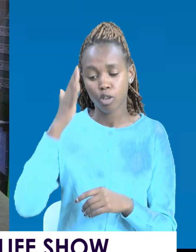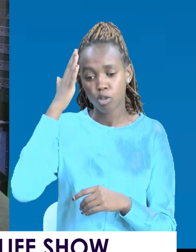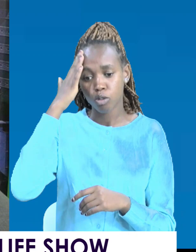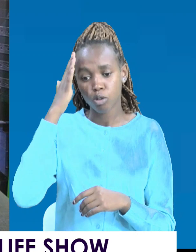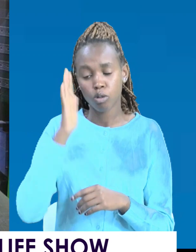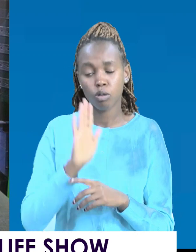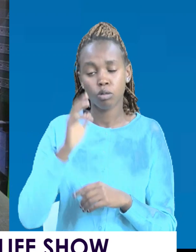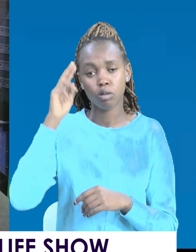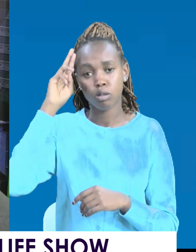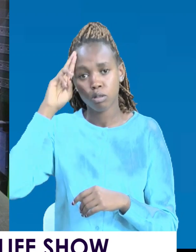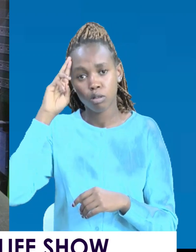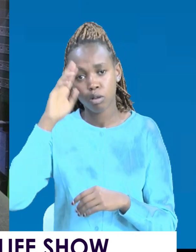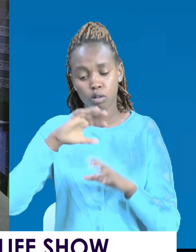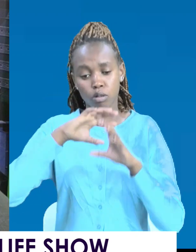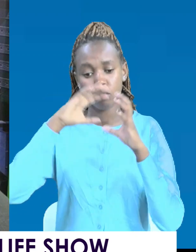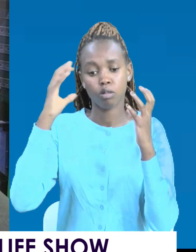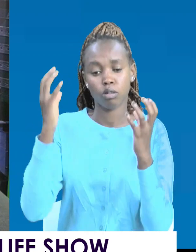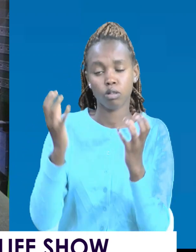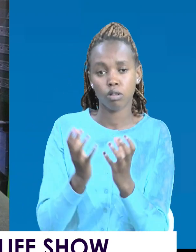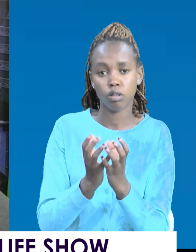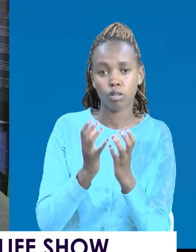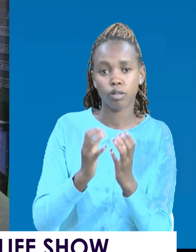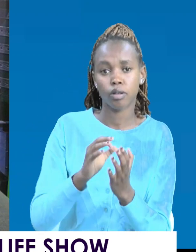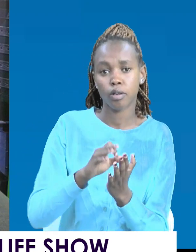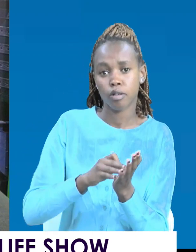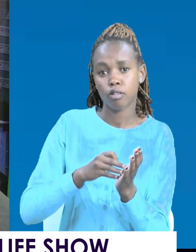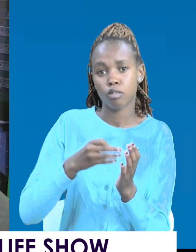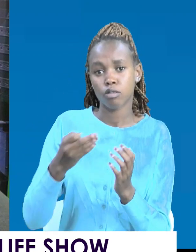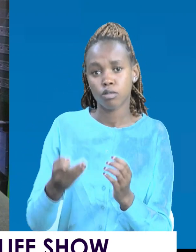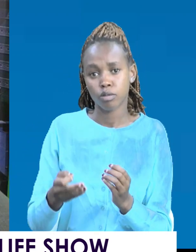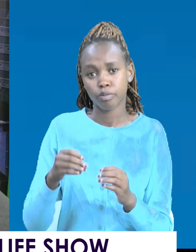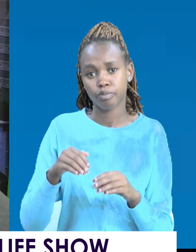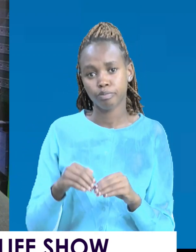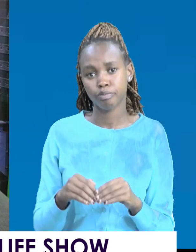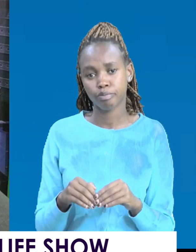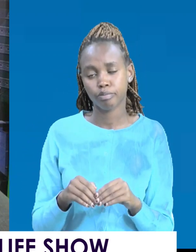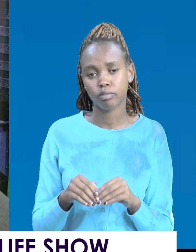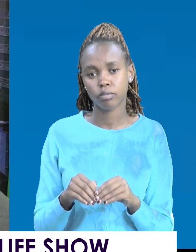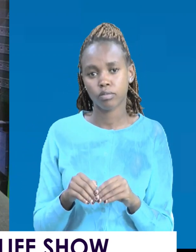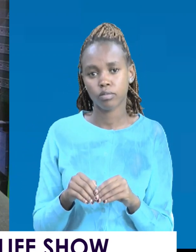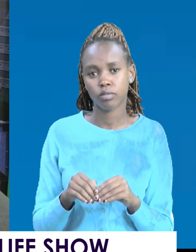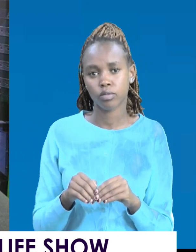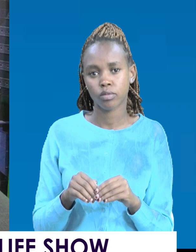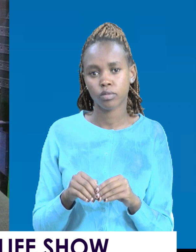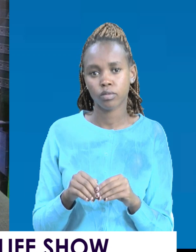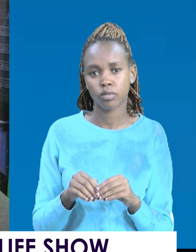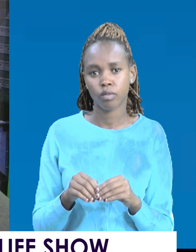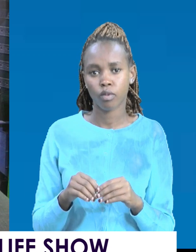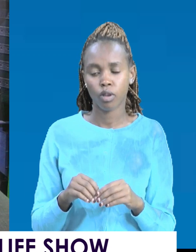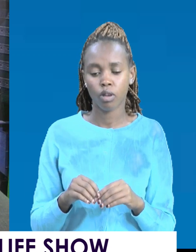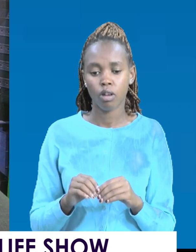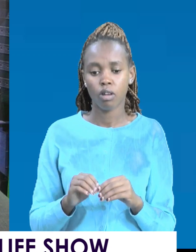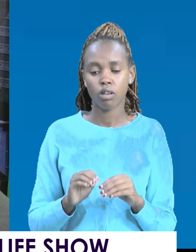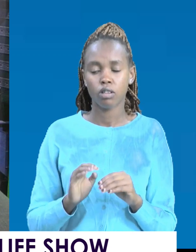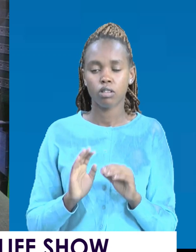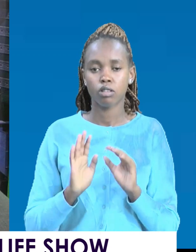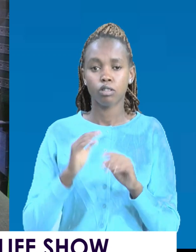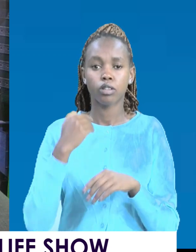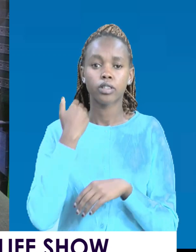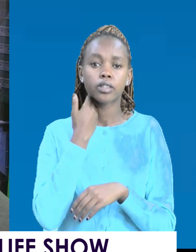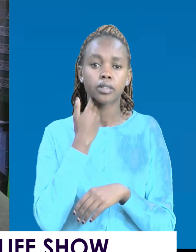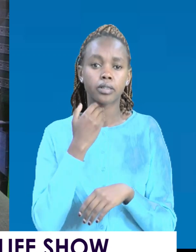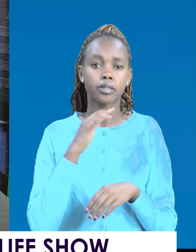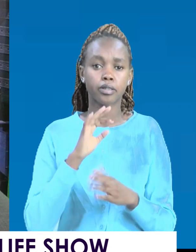purpose, the world almost falls at its feet. Let me even bring it home. Your enemies always fall at your feet.